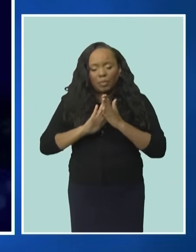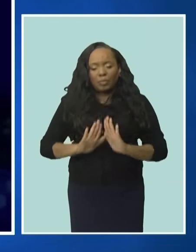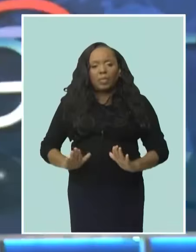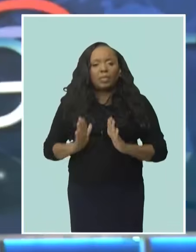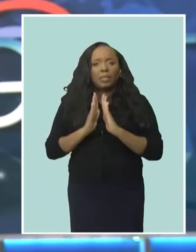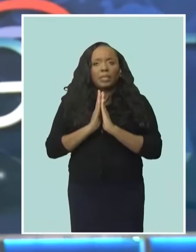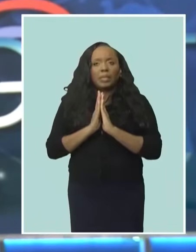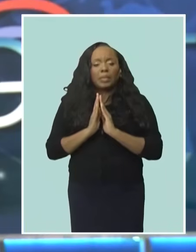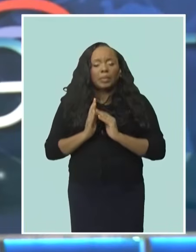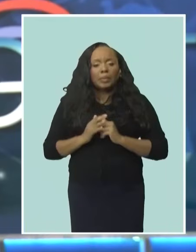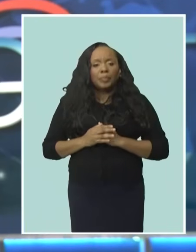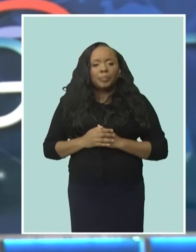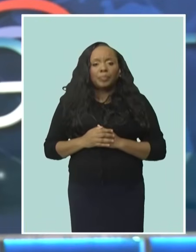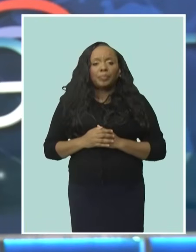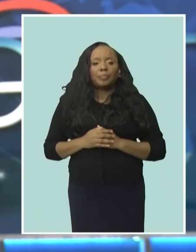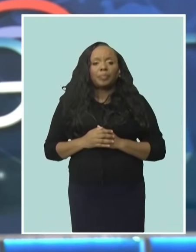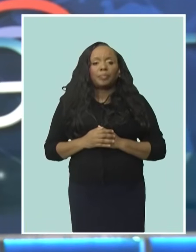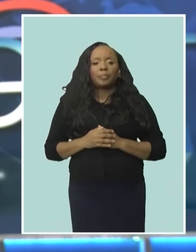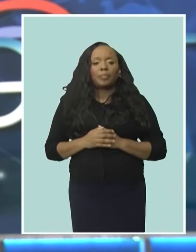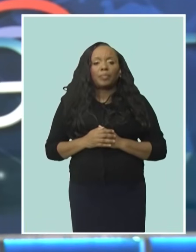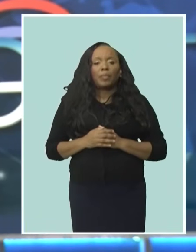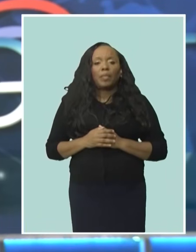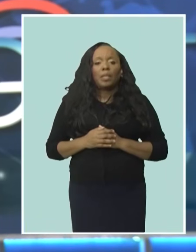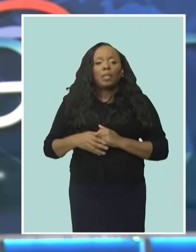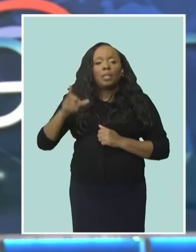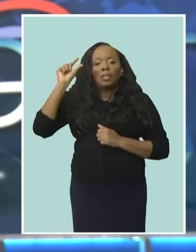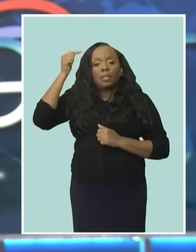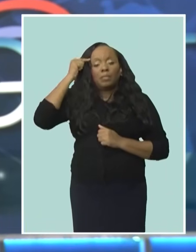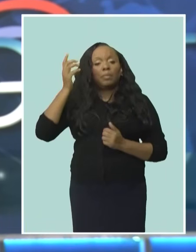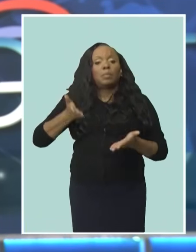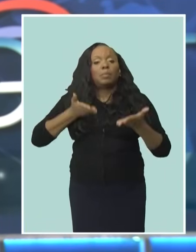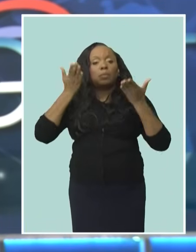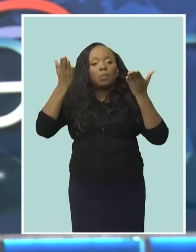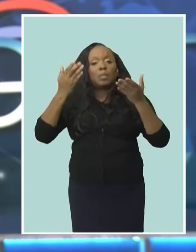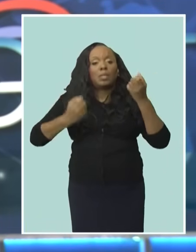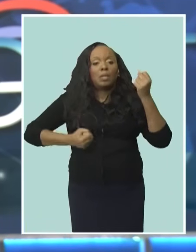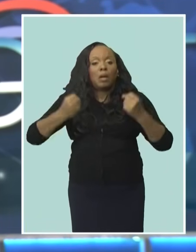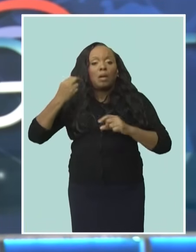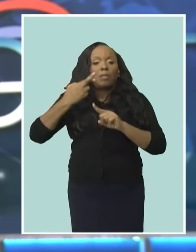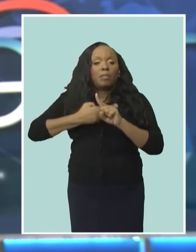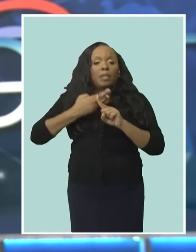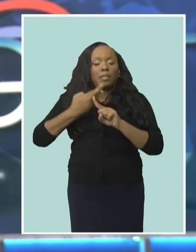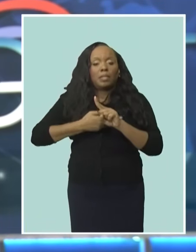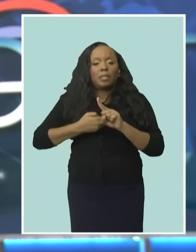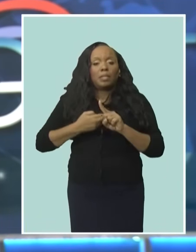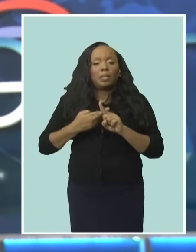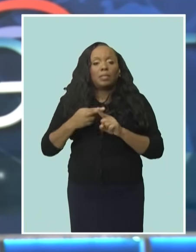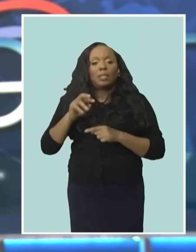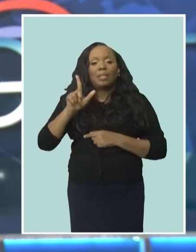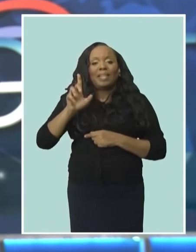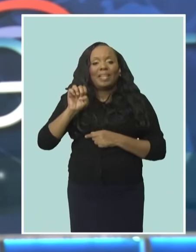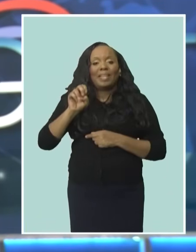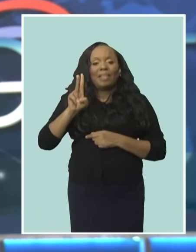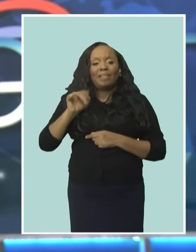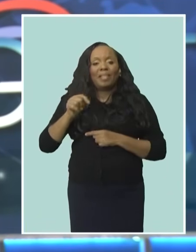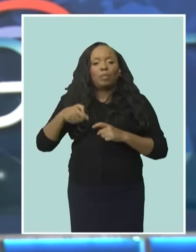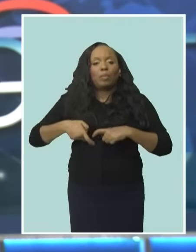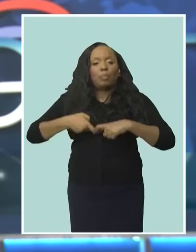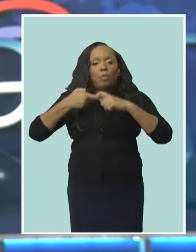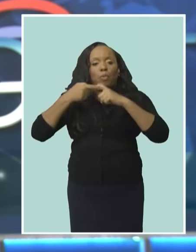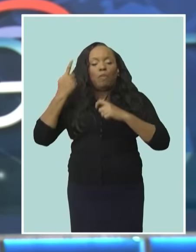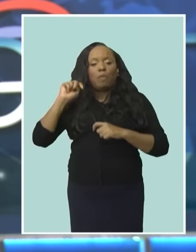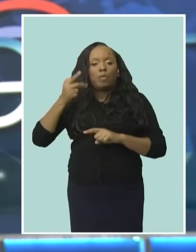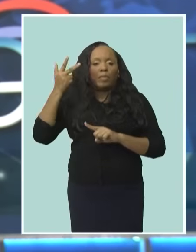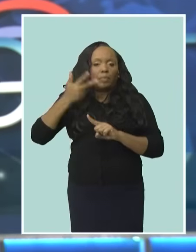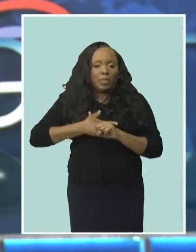peace. The implementation of government's proposed car rental levy has been postponed for 3 months. The new measure, which